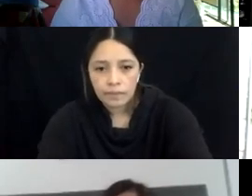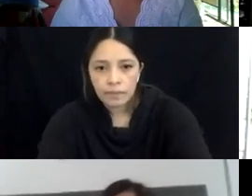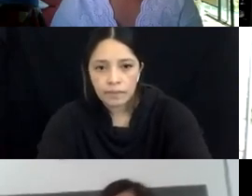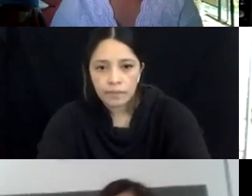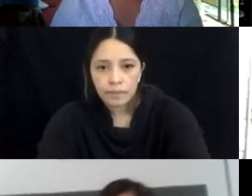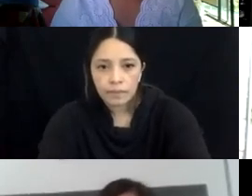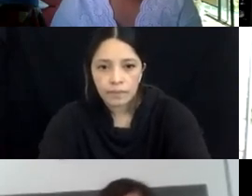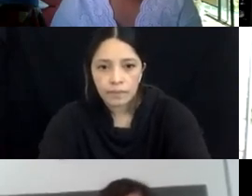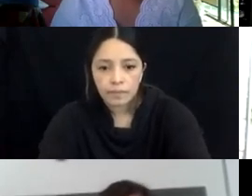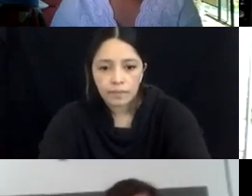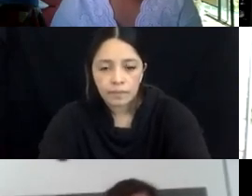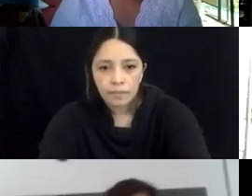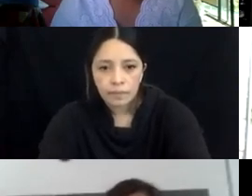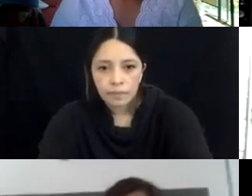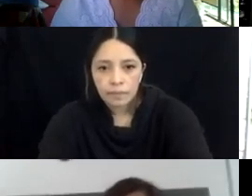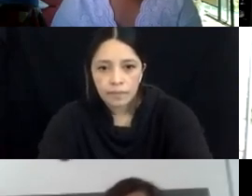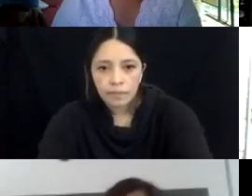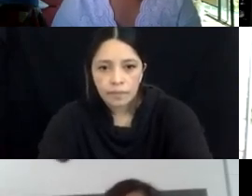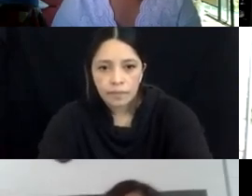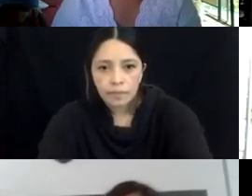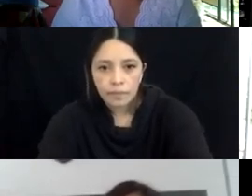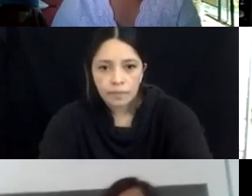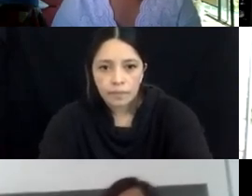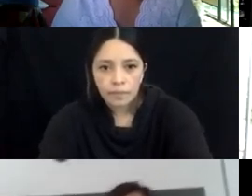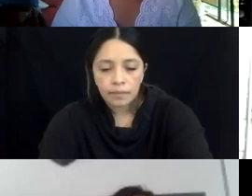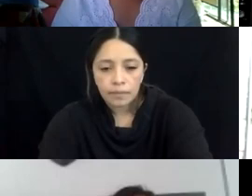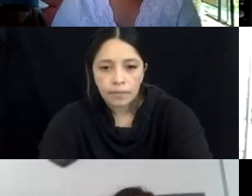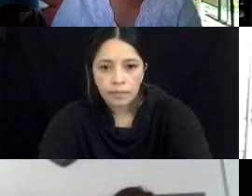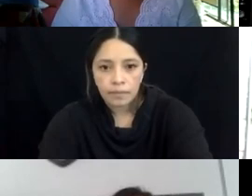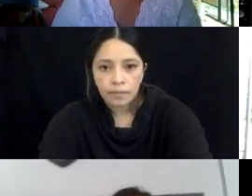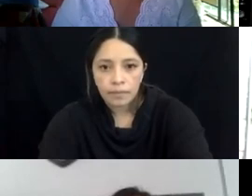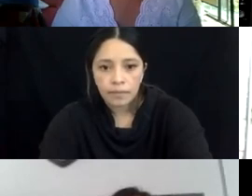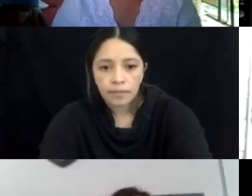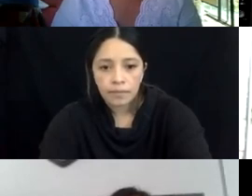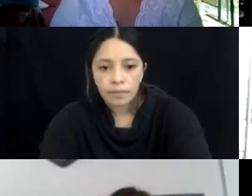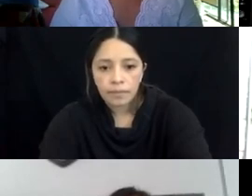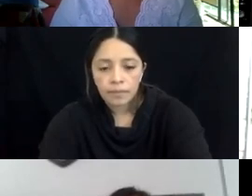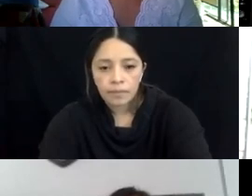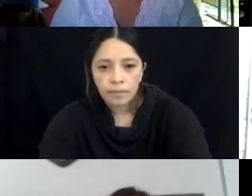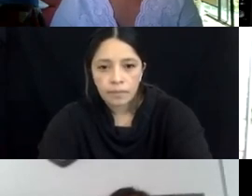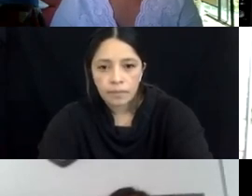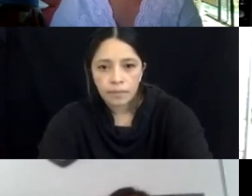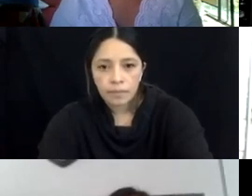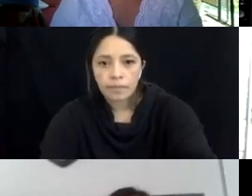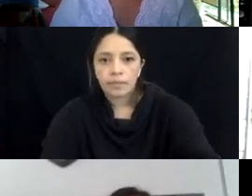that shame that people feel, you know, and I can honestly speak